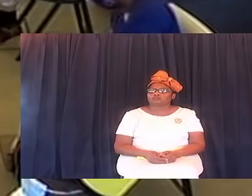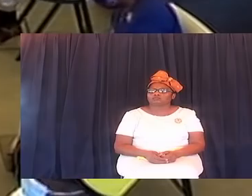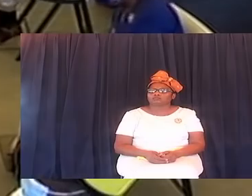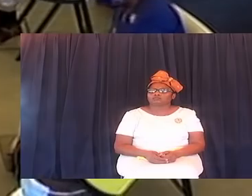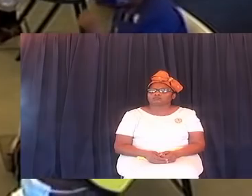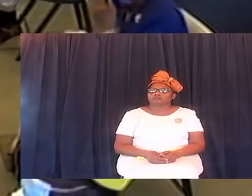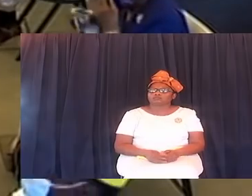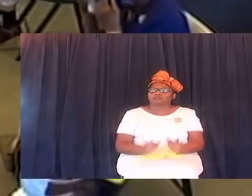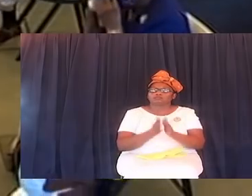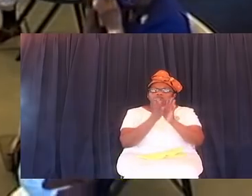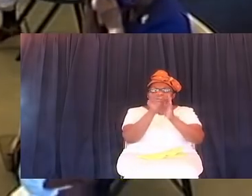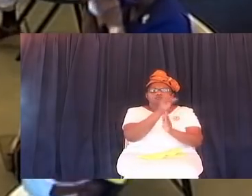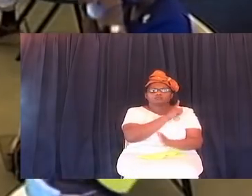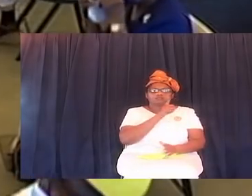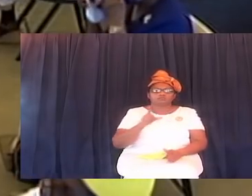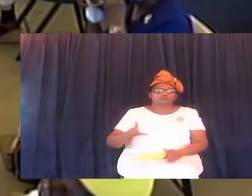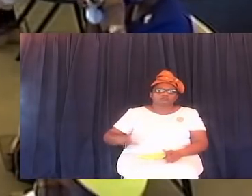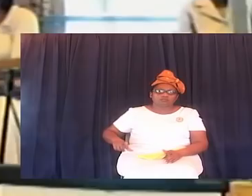Praise the Lord, buddy.